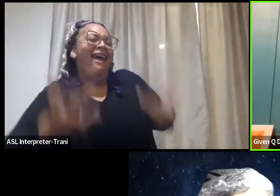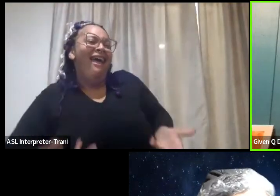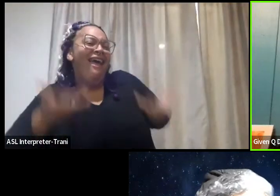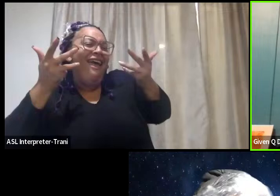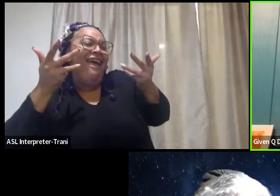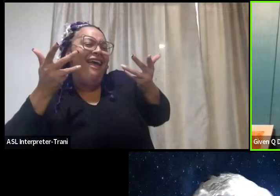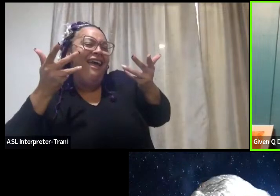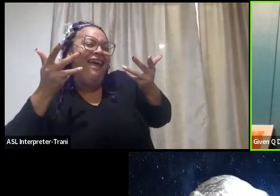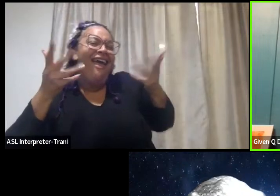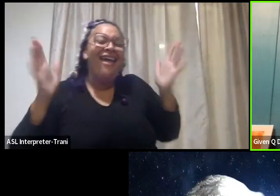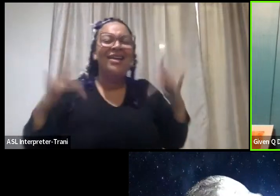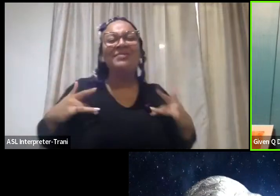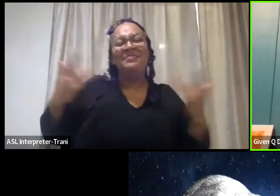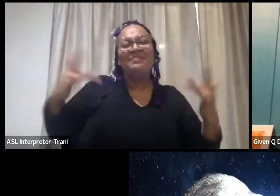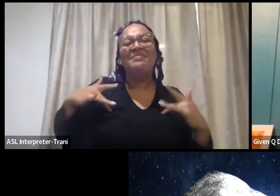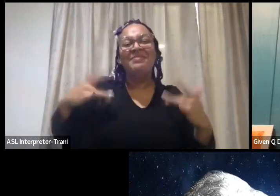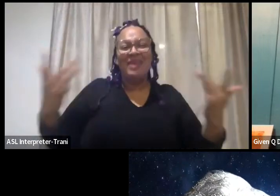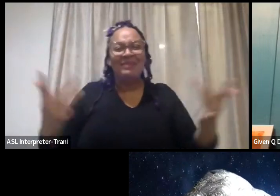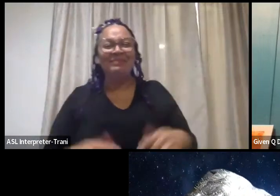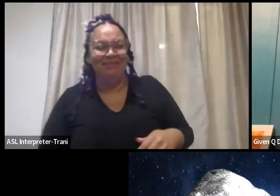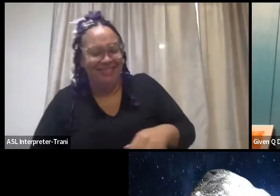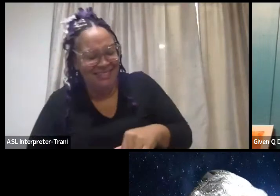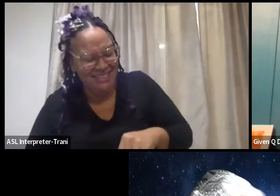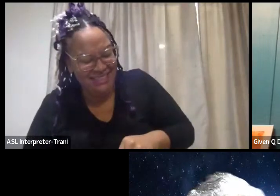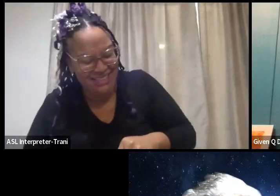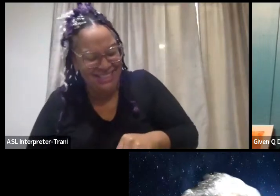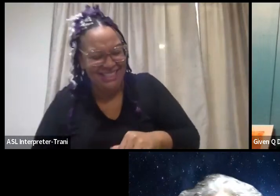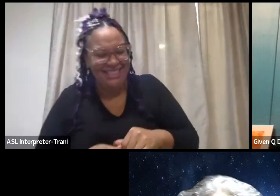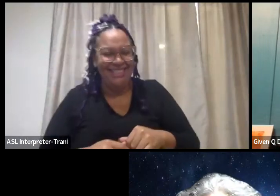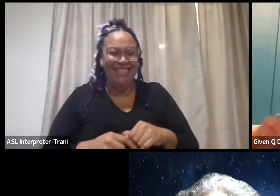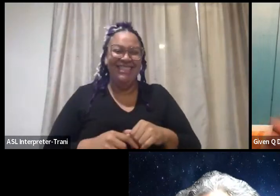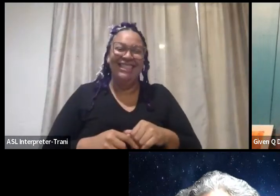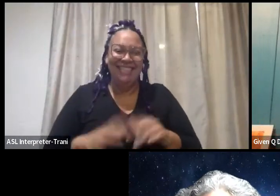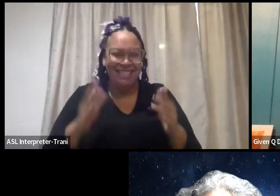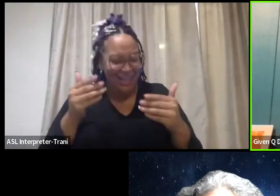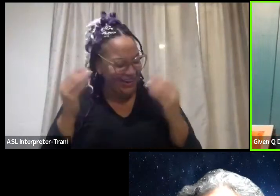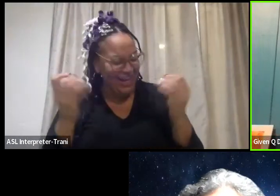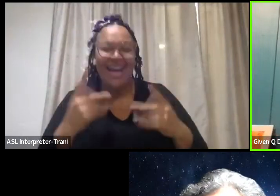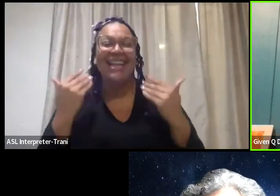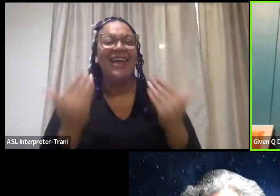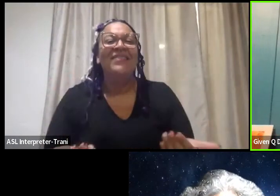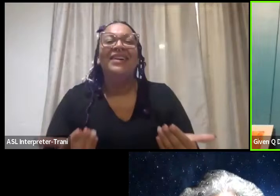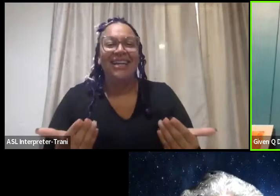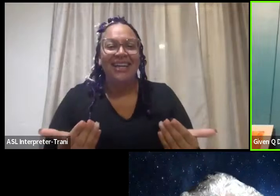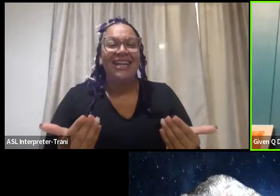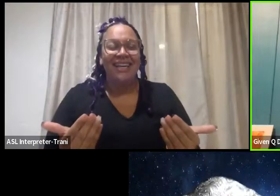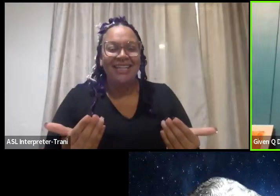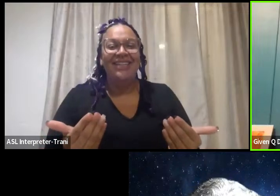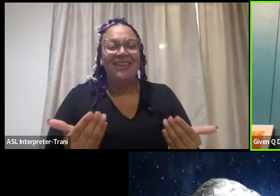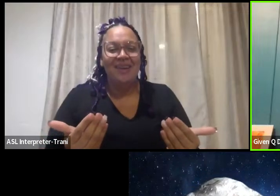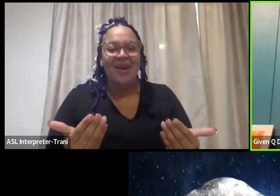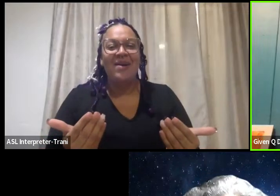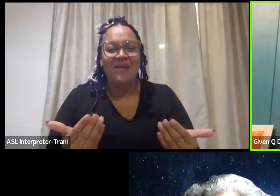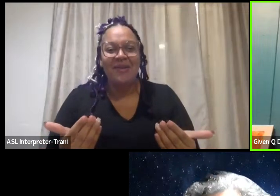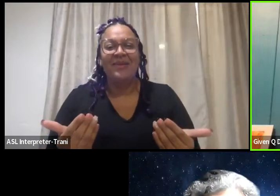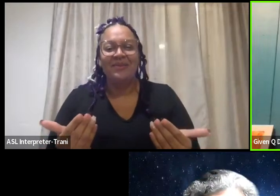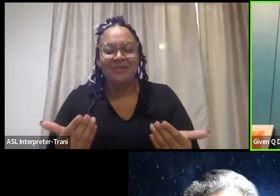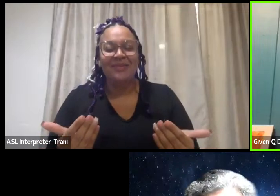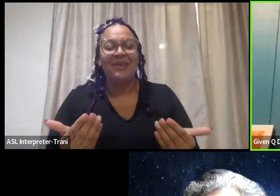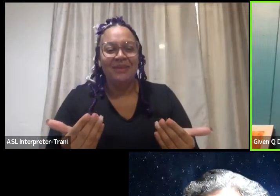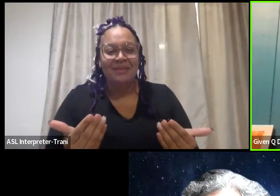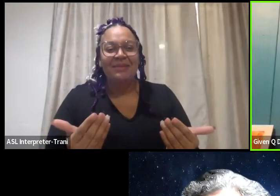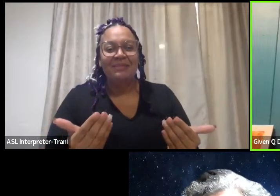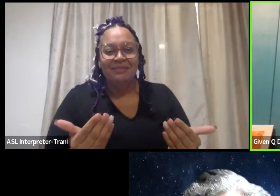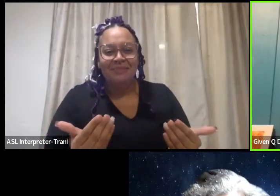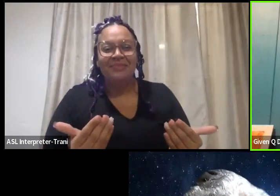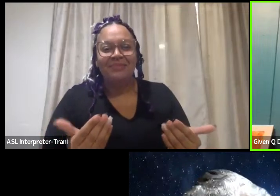What it do? up. All right. So, I have a whole bunch of decks here. And so, just for the